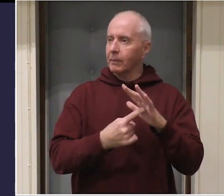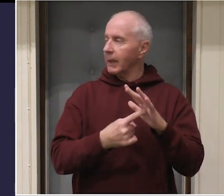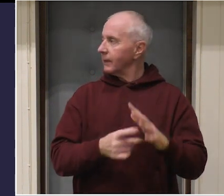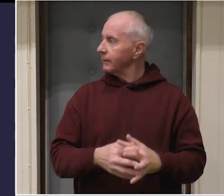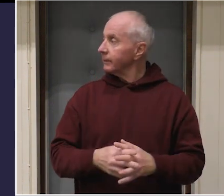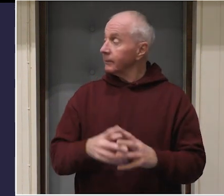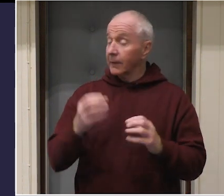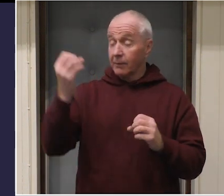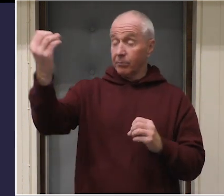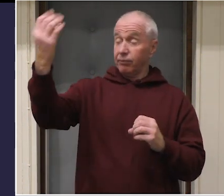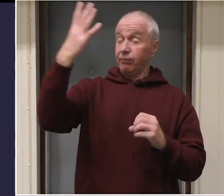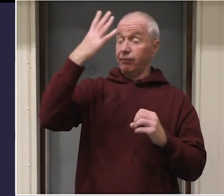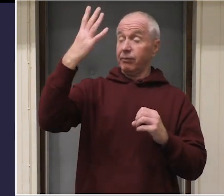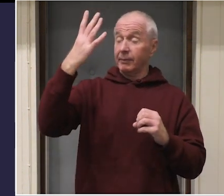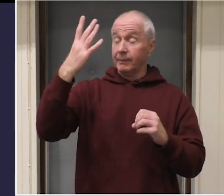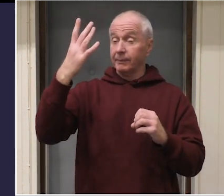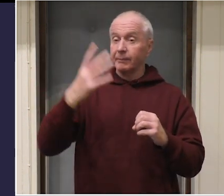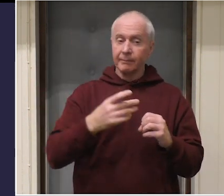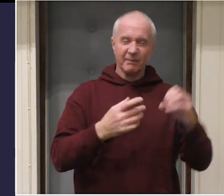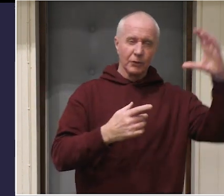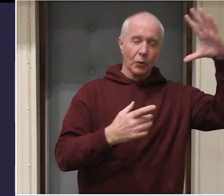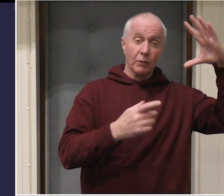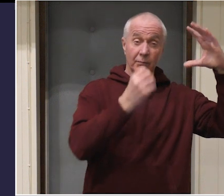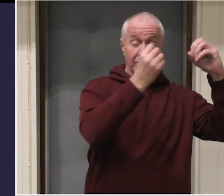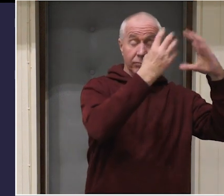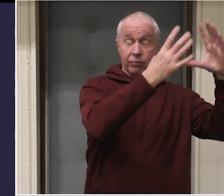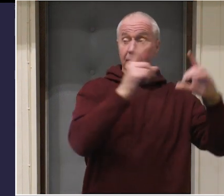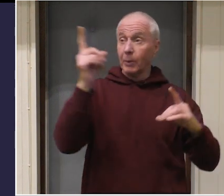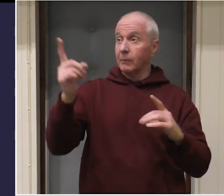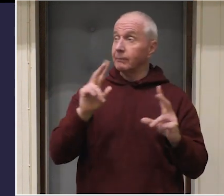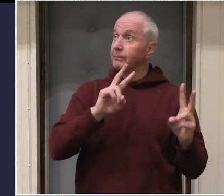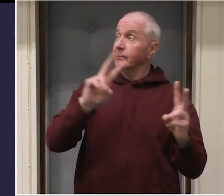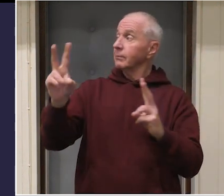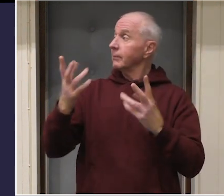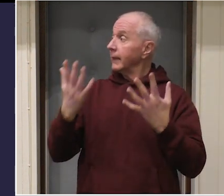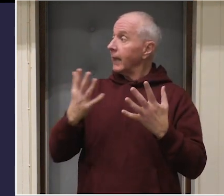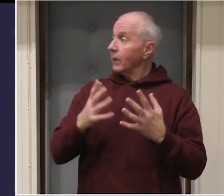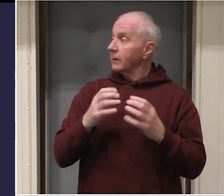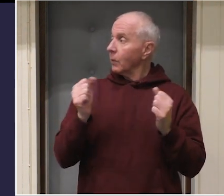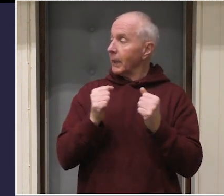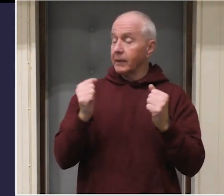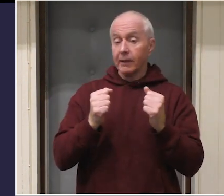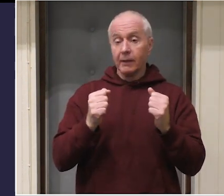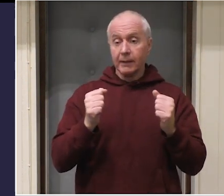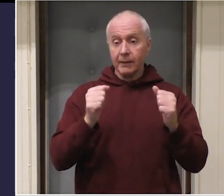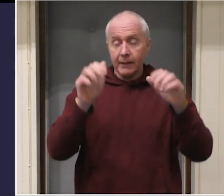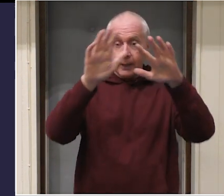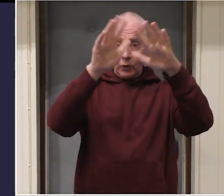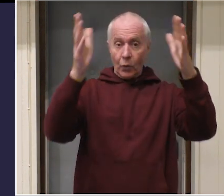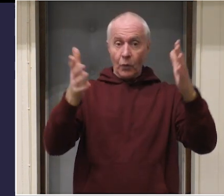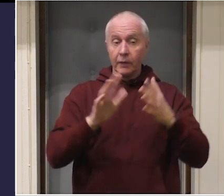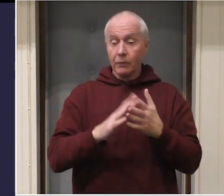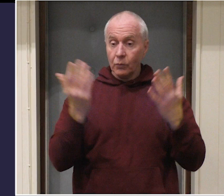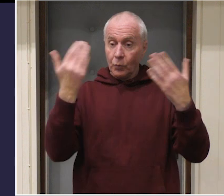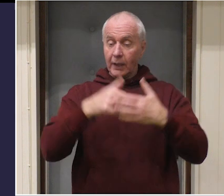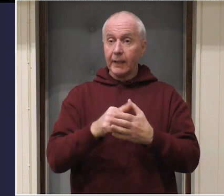It's the brightest star in the sky, apart from our sun. And it's also visible right now. It's a winter object in the northern hemisphere. So if you go out